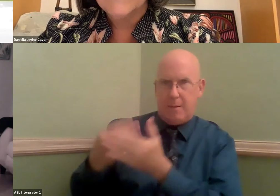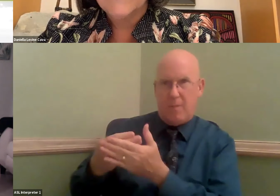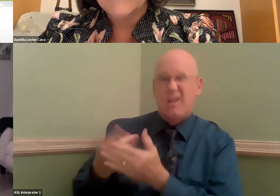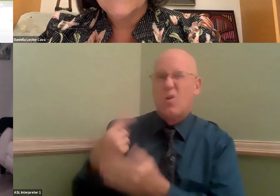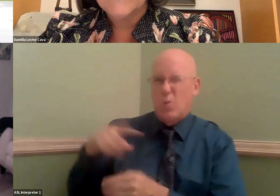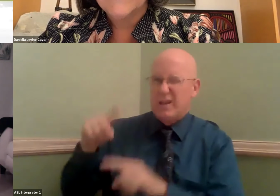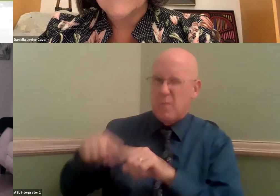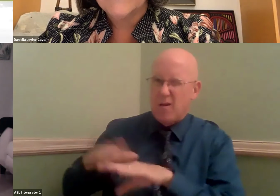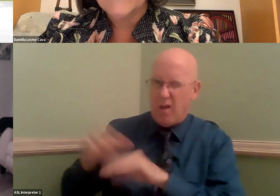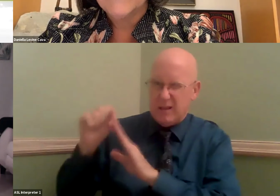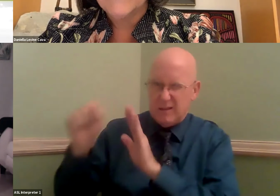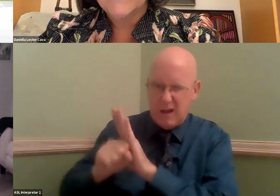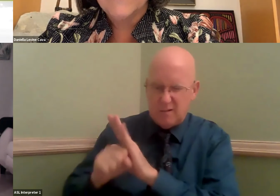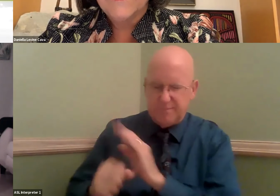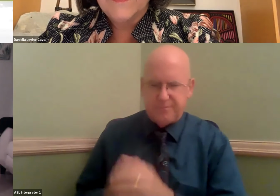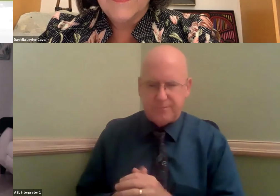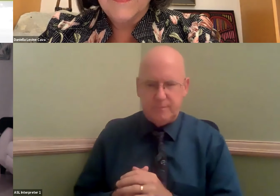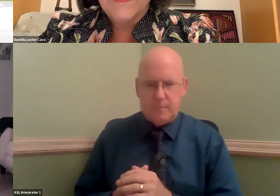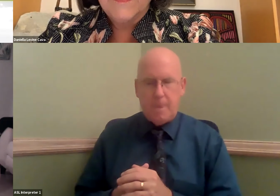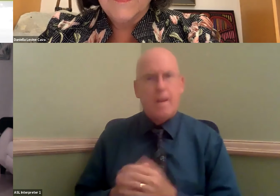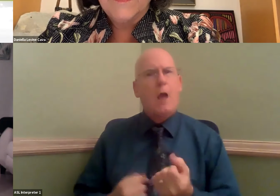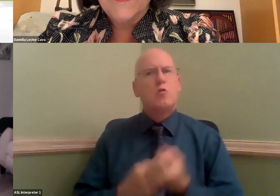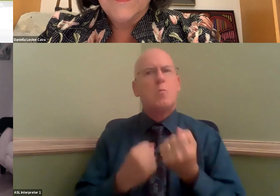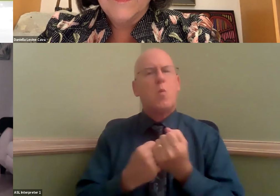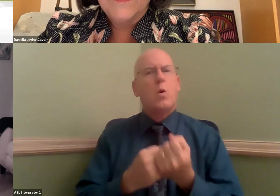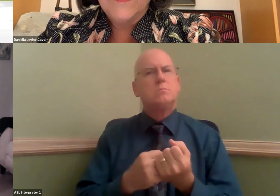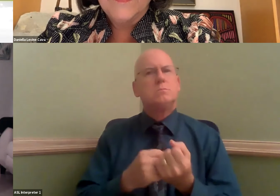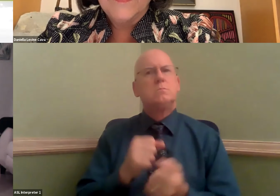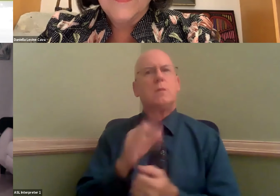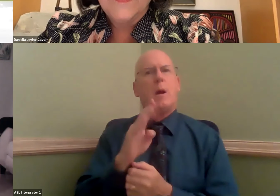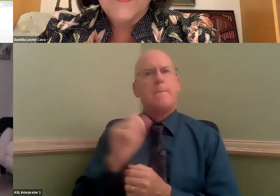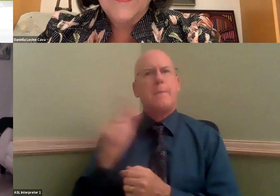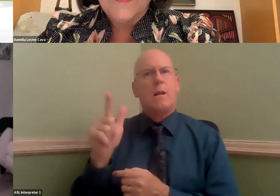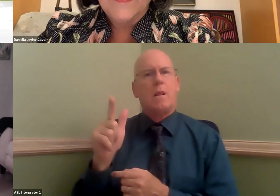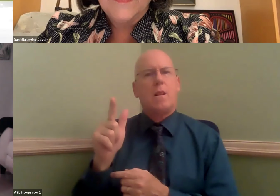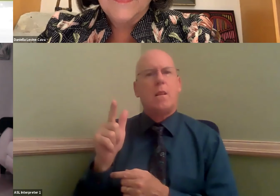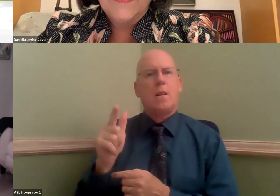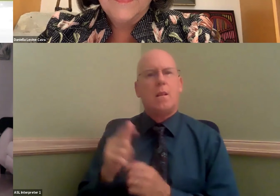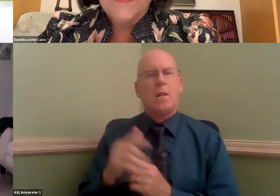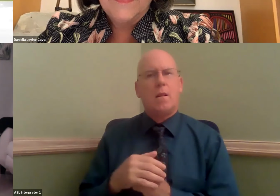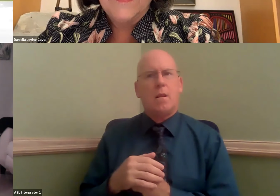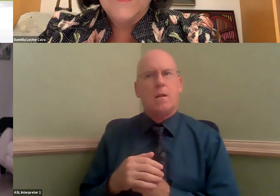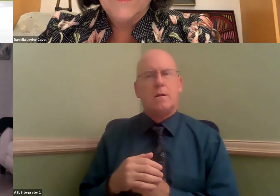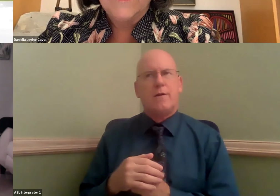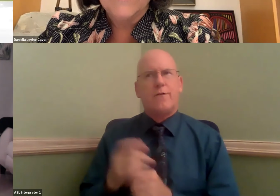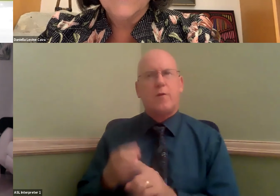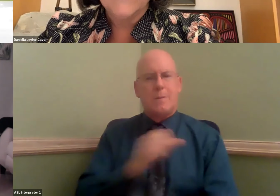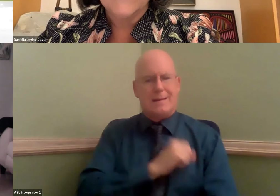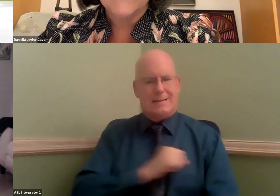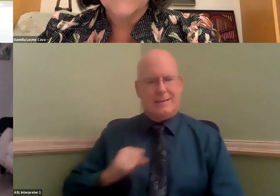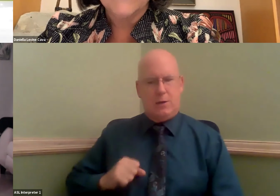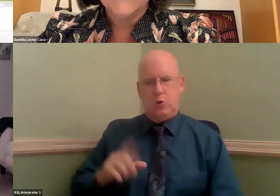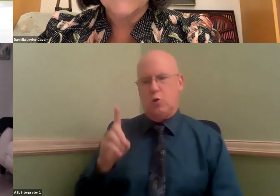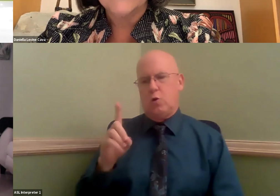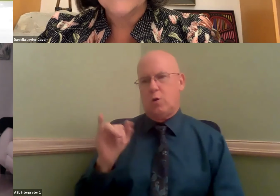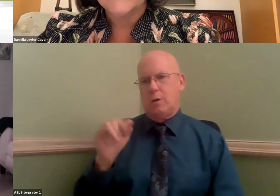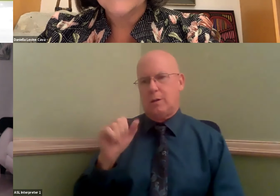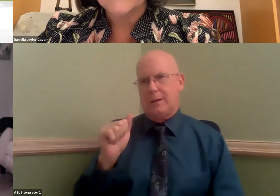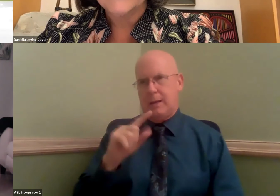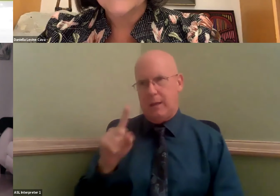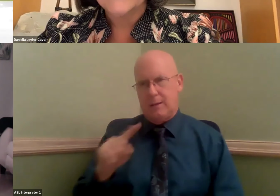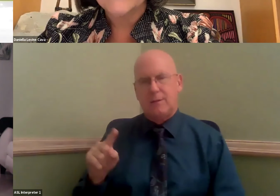partners. I supported a bill that was being run by Representative Avila and Senator Diaz that would help move some tourist